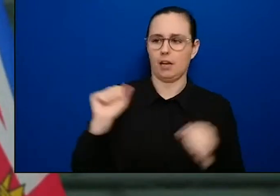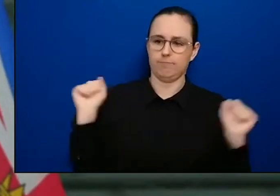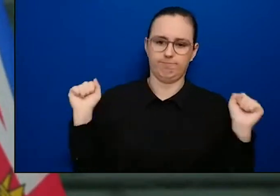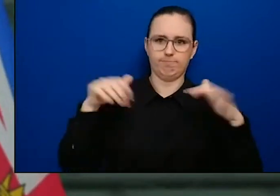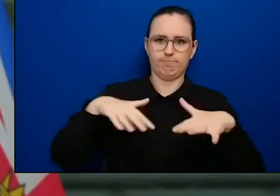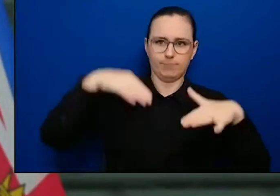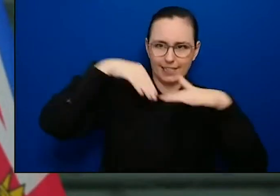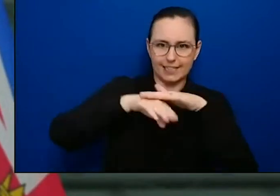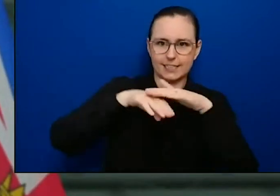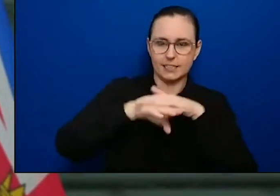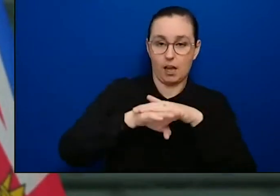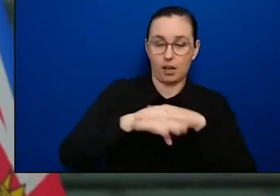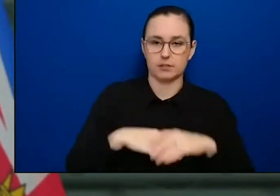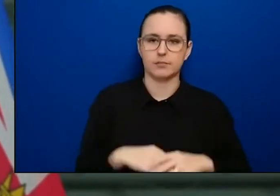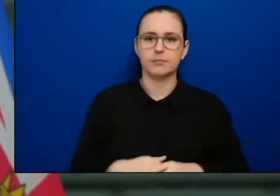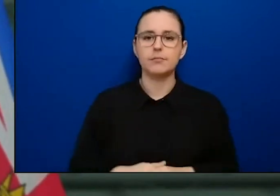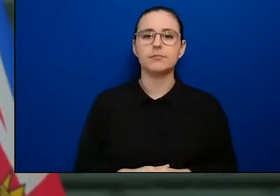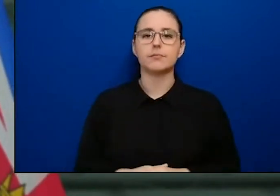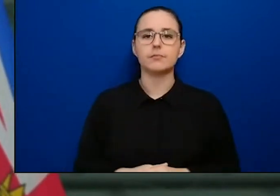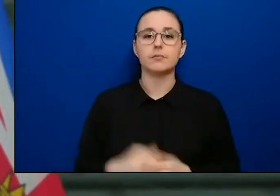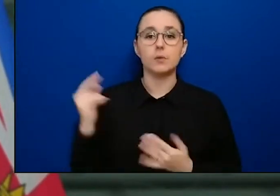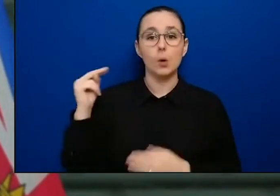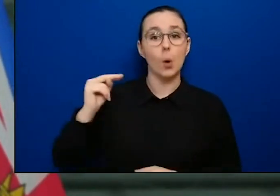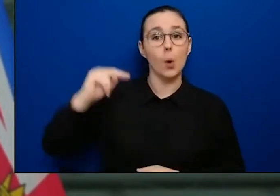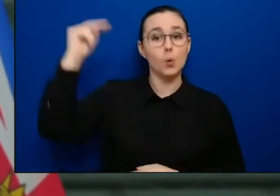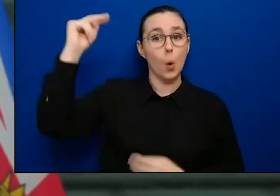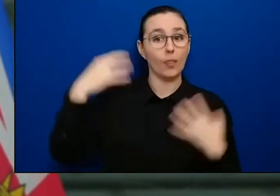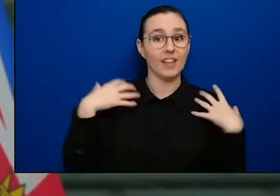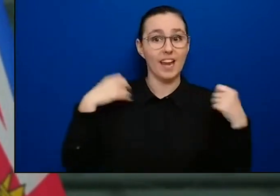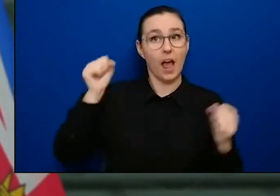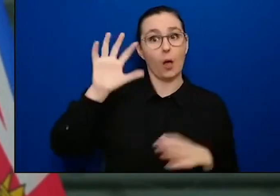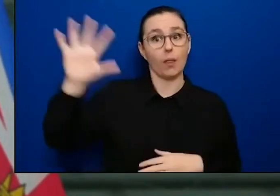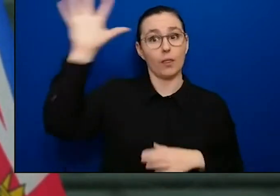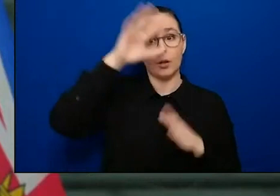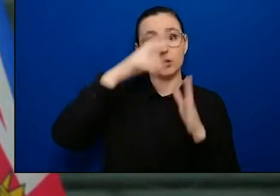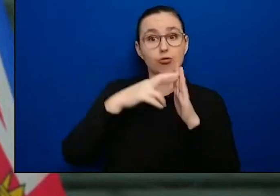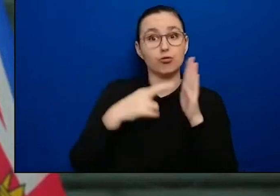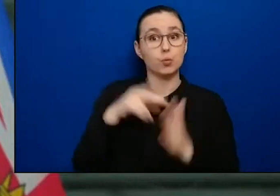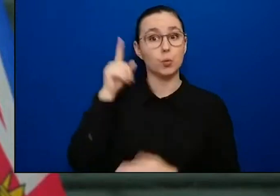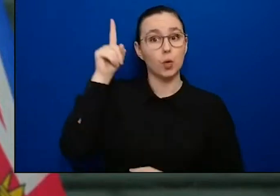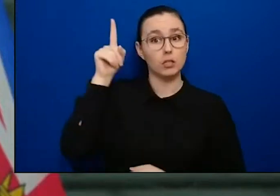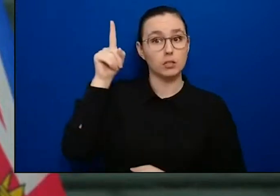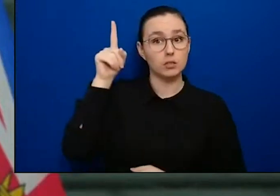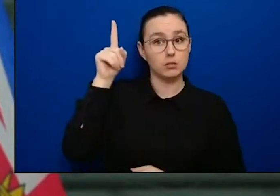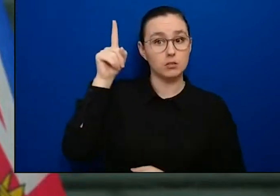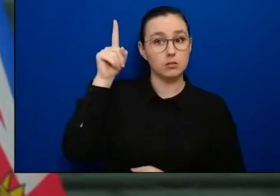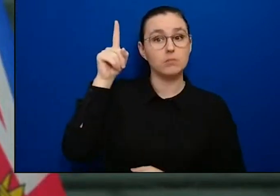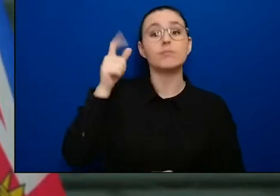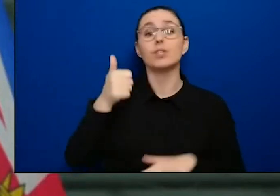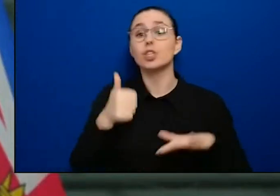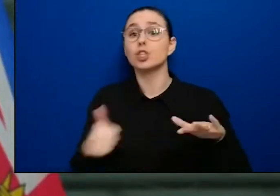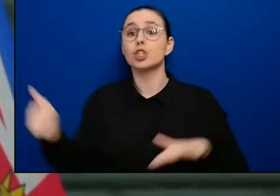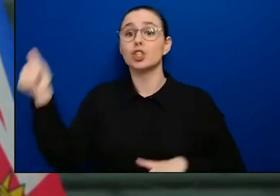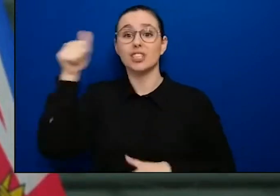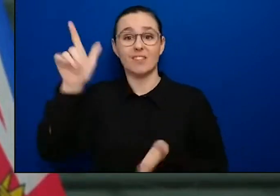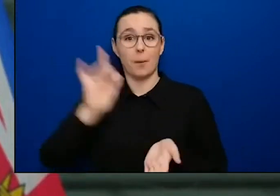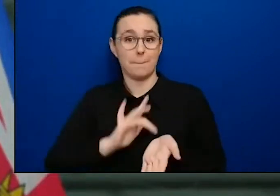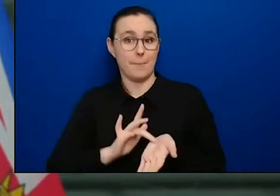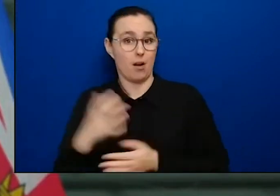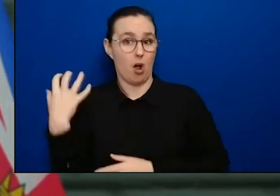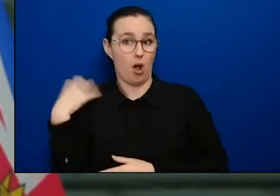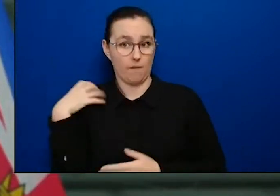addition, the Northern Health restrictions, the Chief Medical Health Officer in the North has reviewed the restrictions that are in place there,